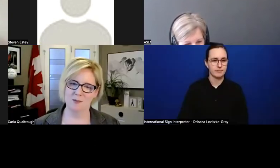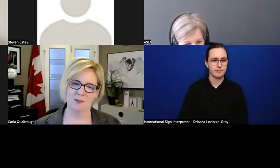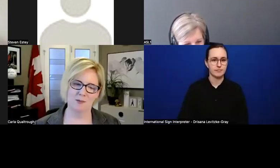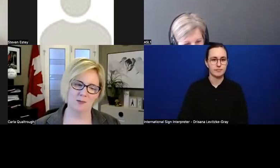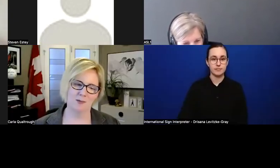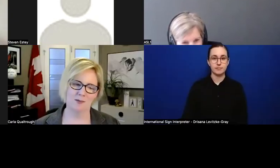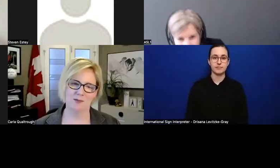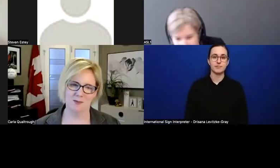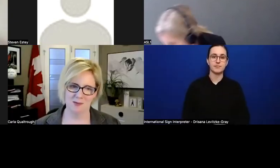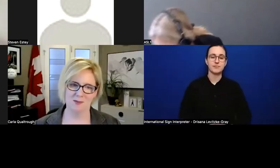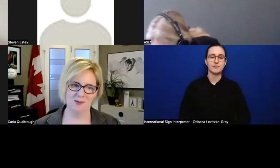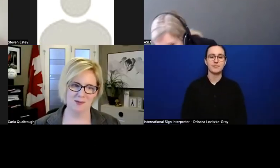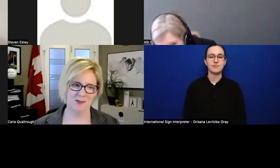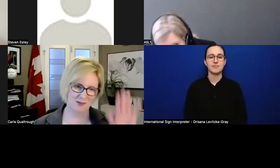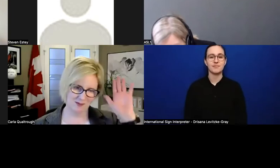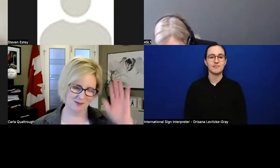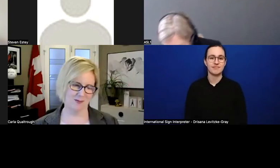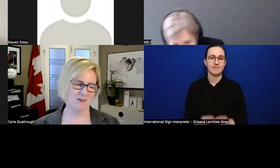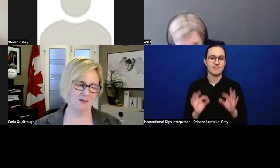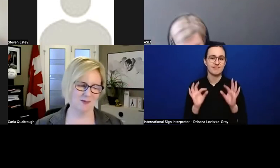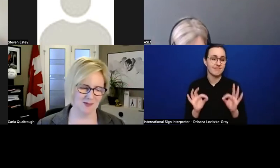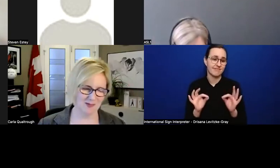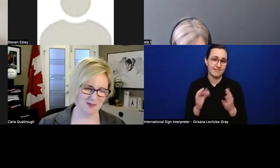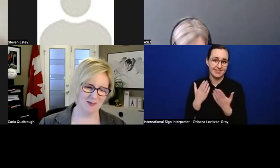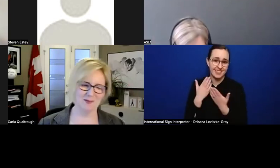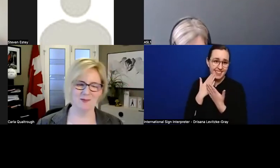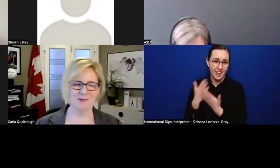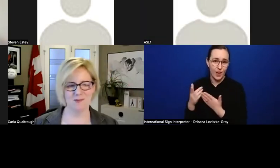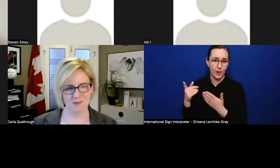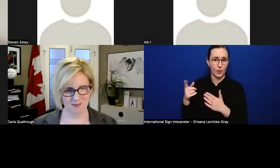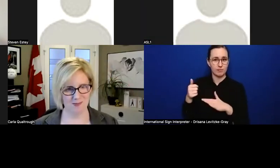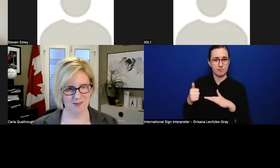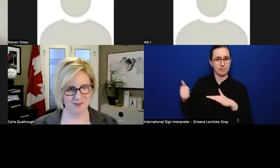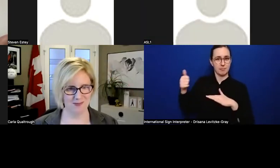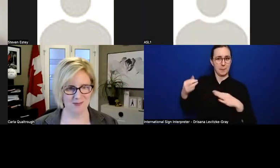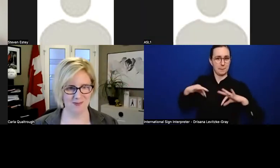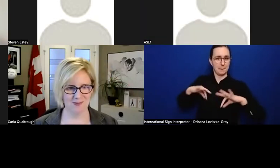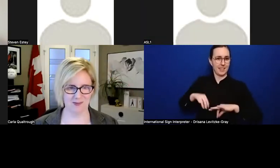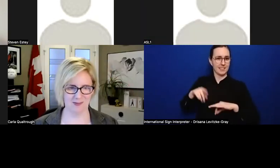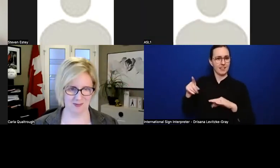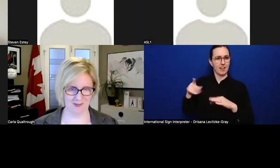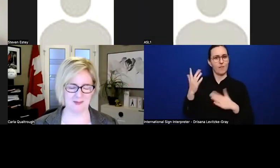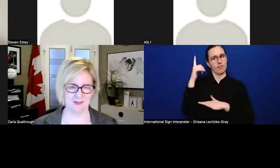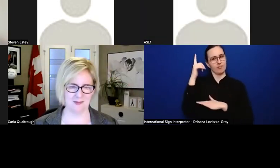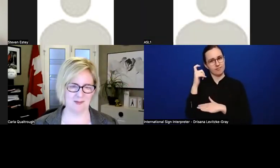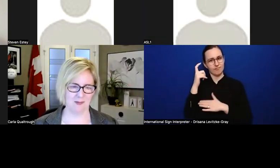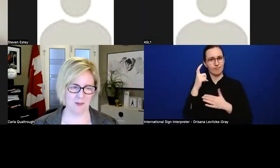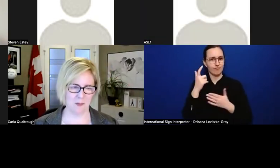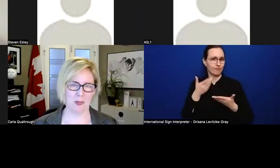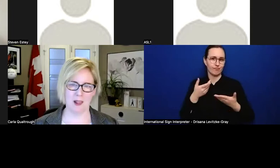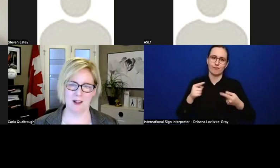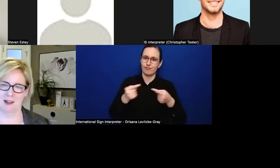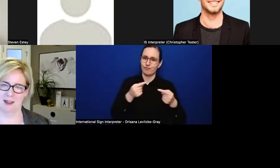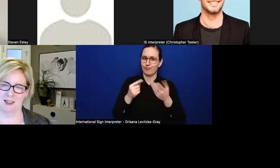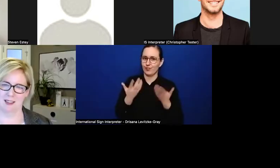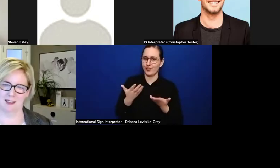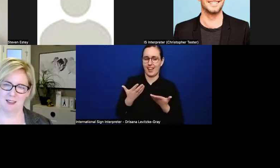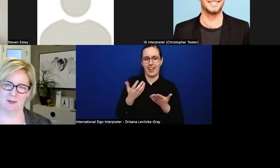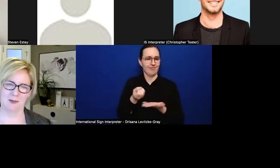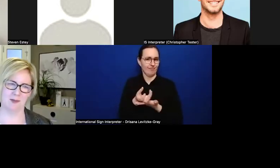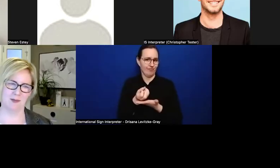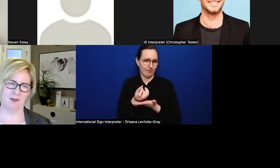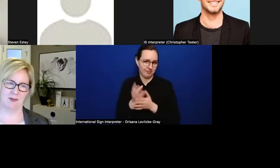Thank you, Ministry, for this great opening remarks. It's a pleasure to have you here. Thank you for coming to the event and for